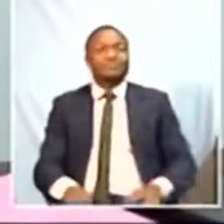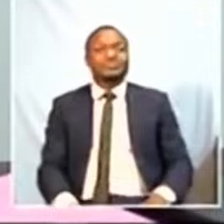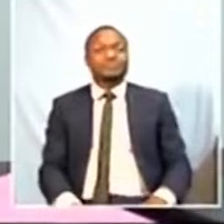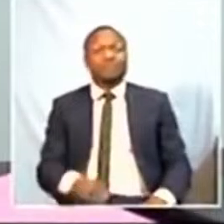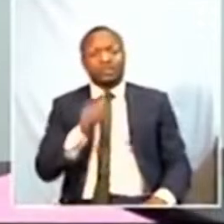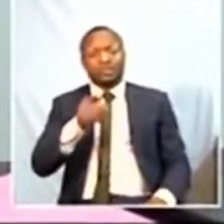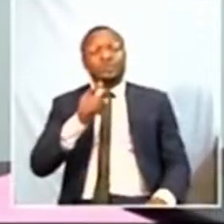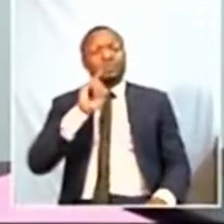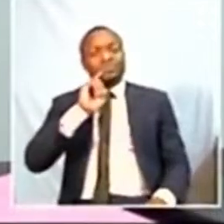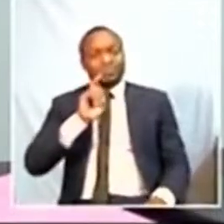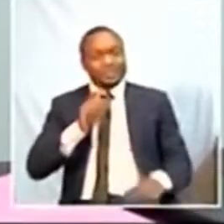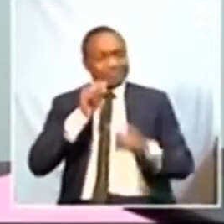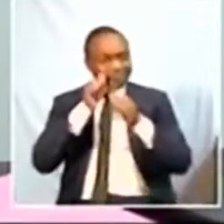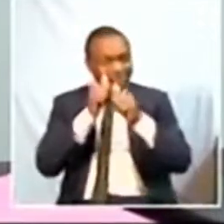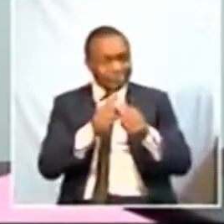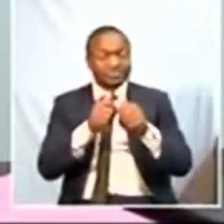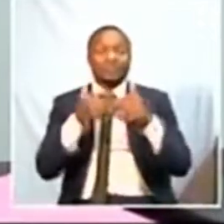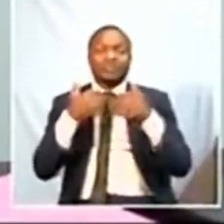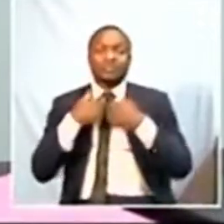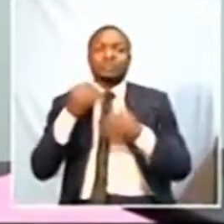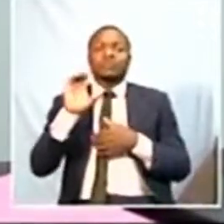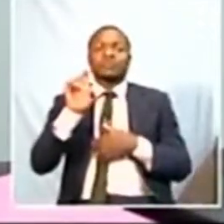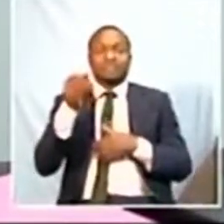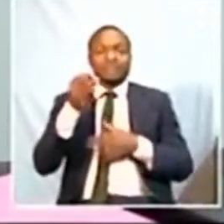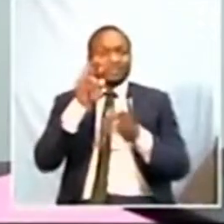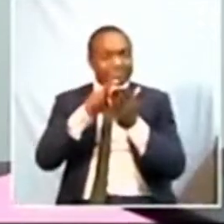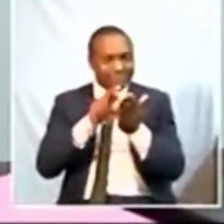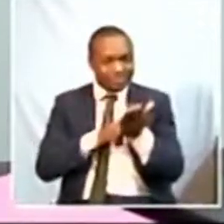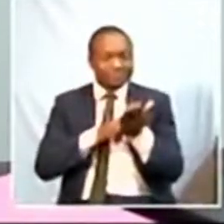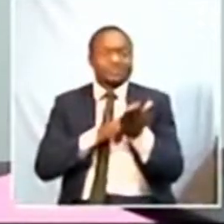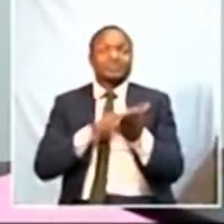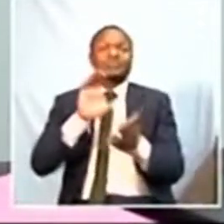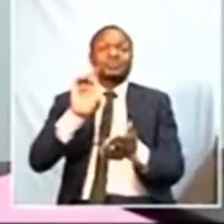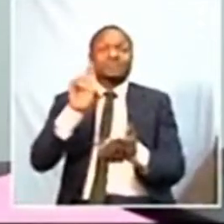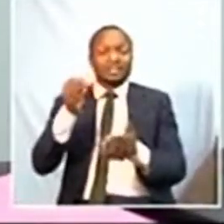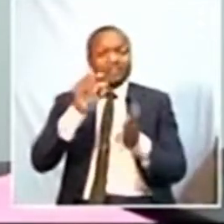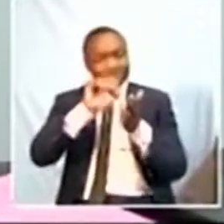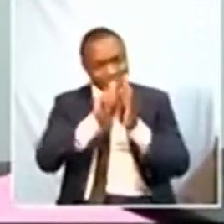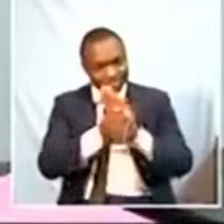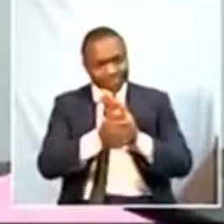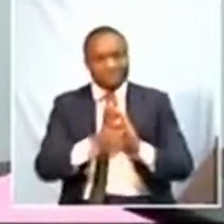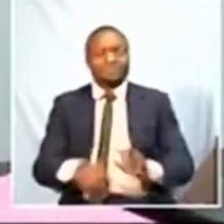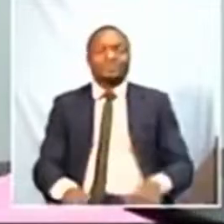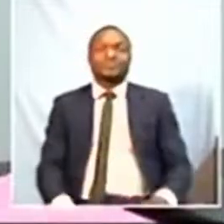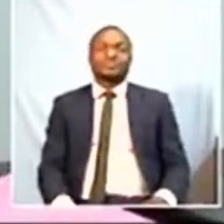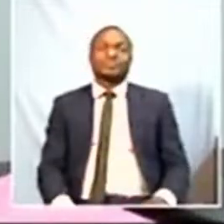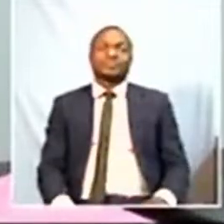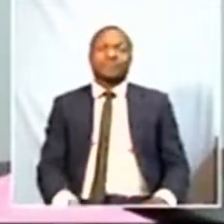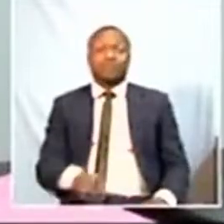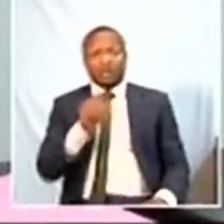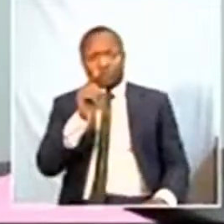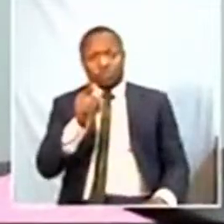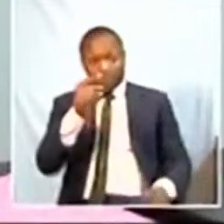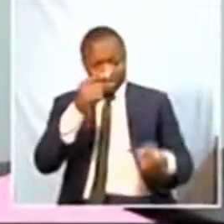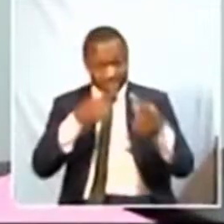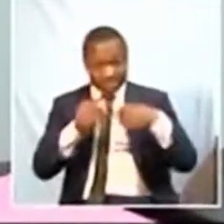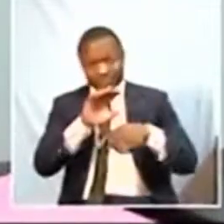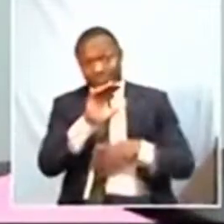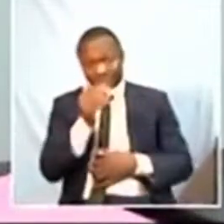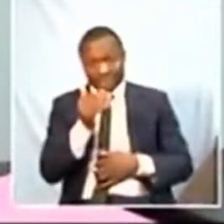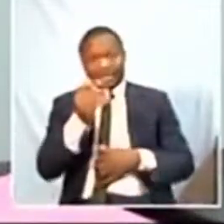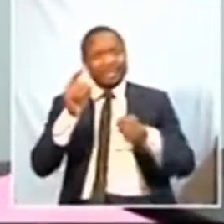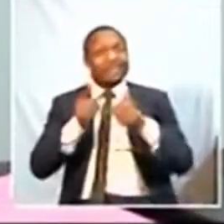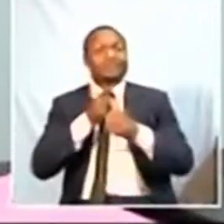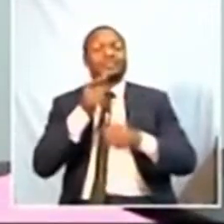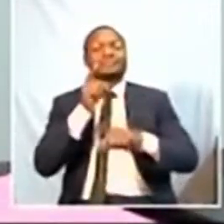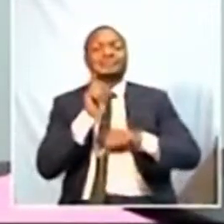that you are subjected to. We have the CDF guidelines, the CDF Act. So as you appear